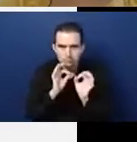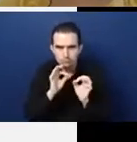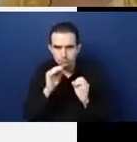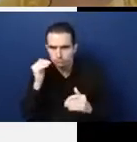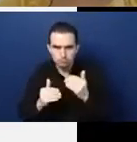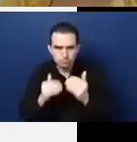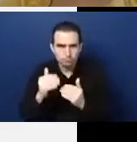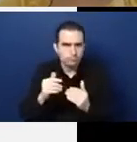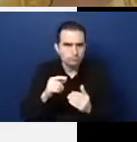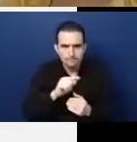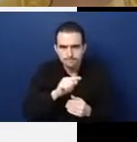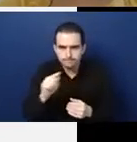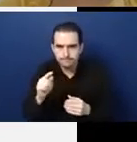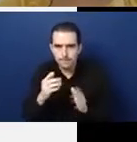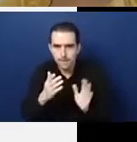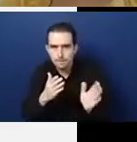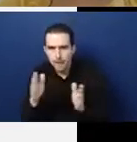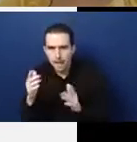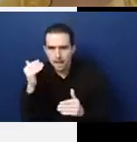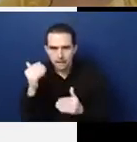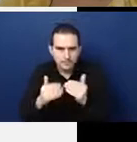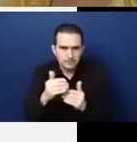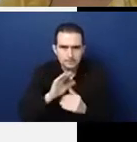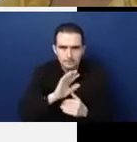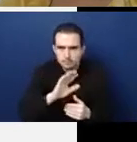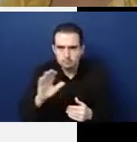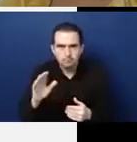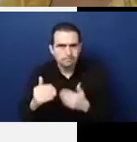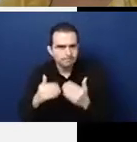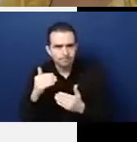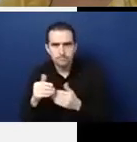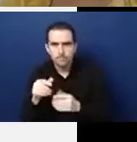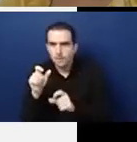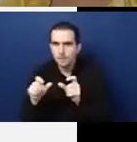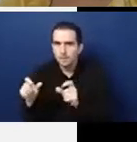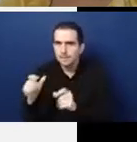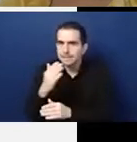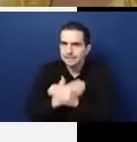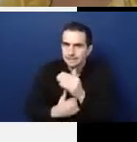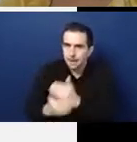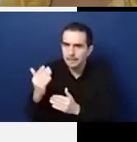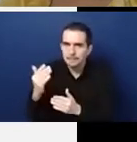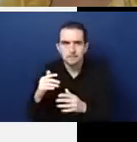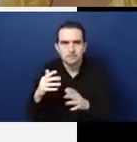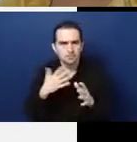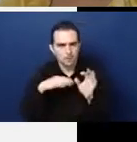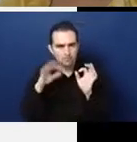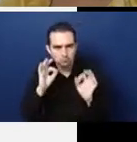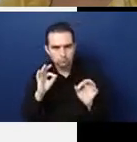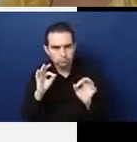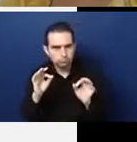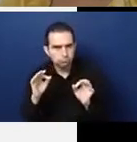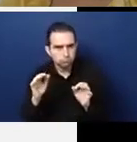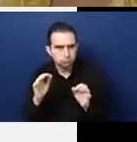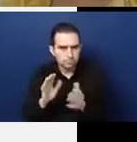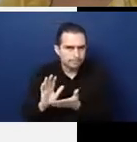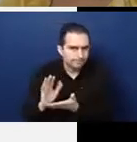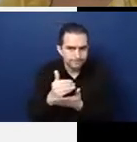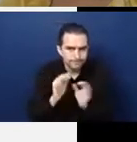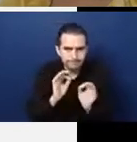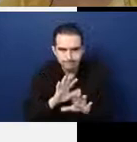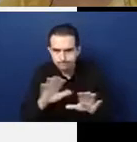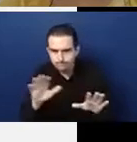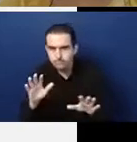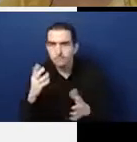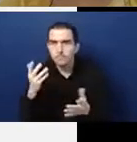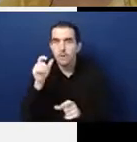that persons with disabilities are at higher risk of abuse, neglect, and harm. And this is particularly so